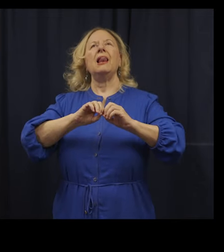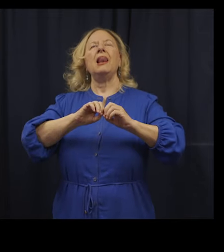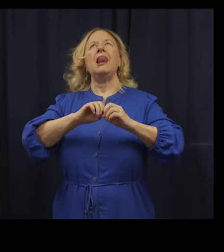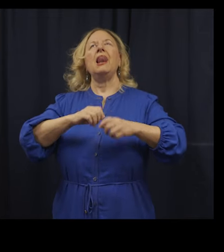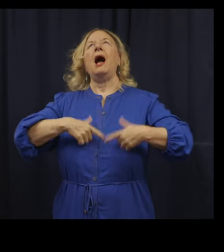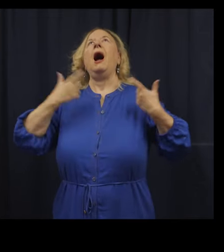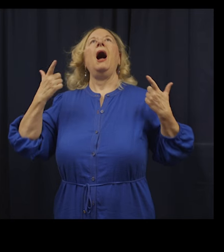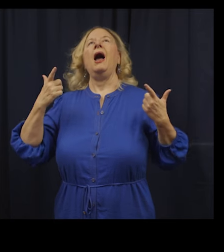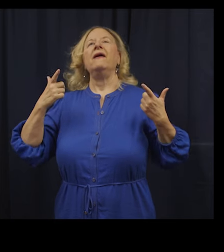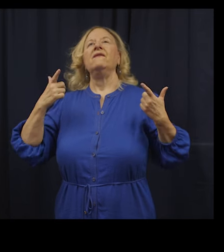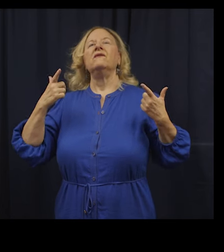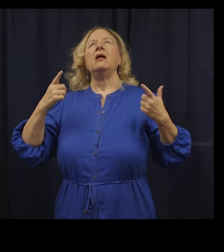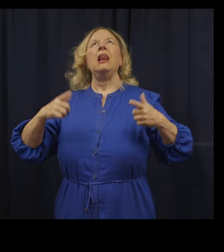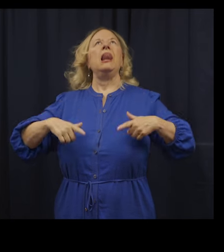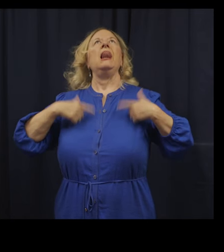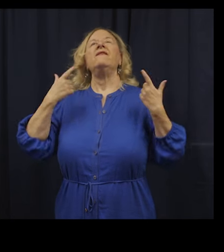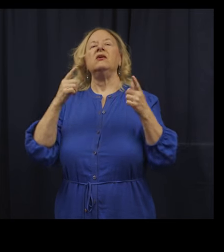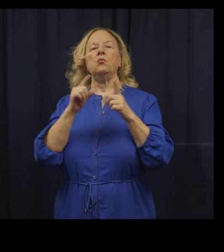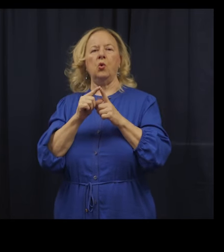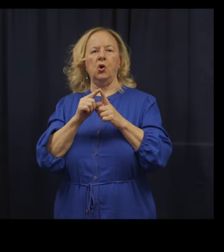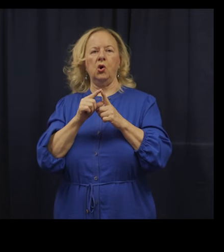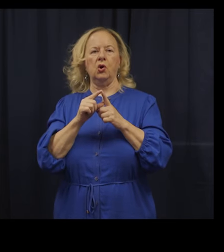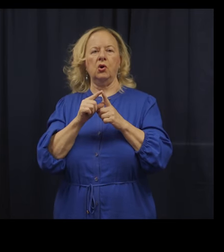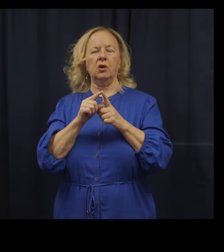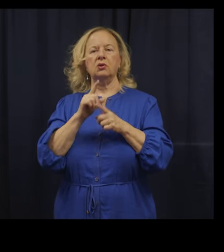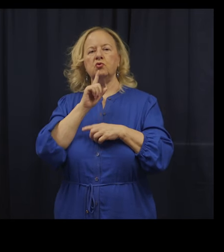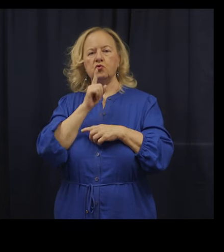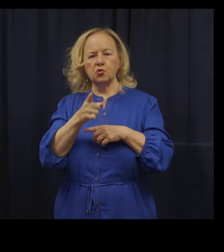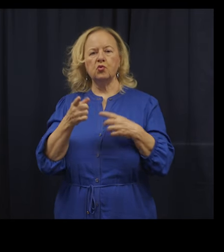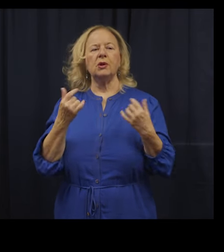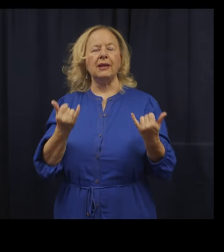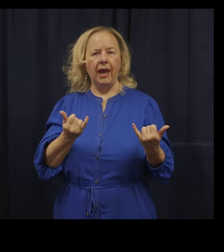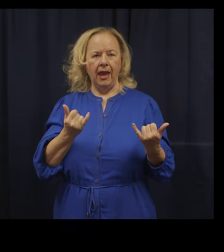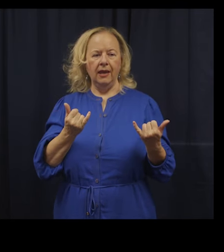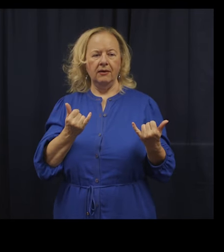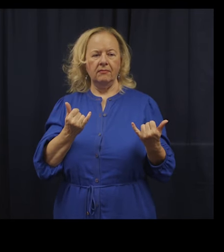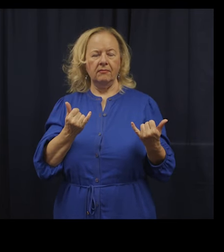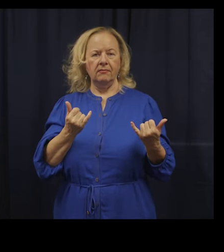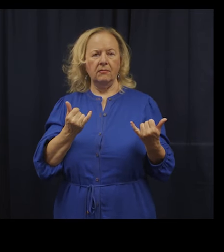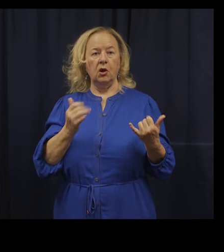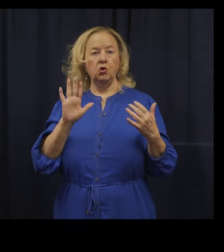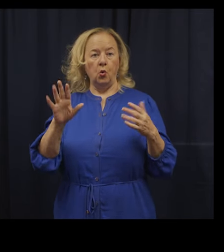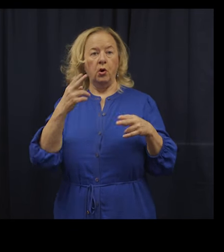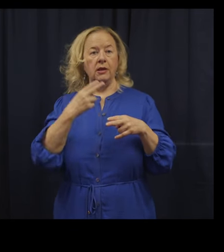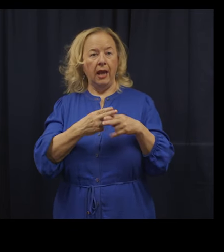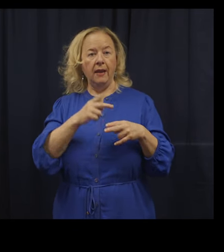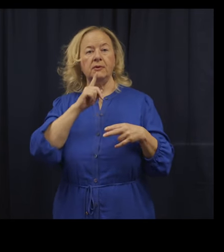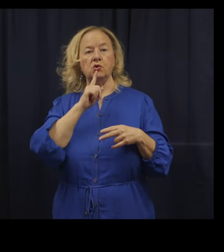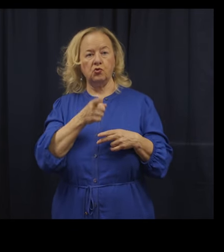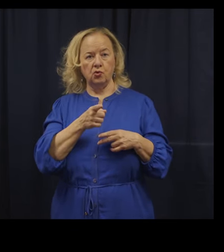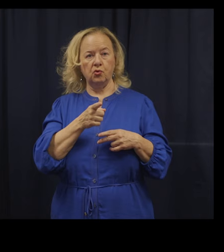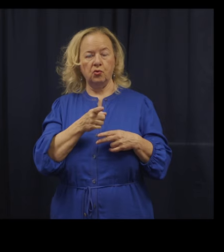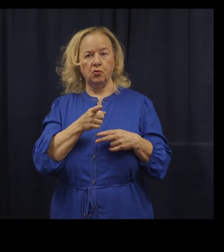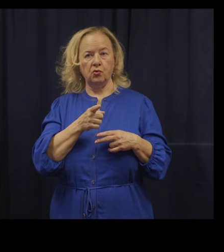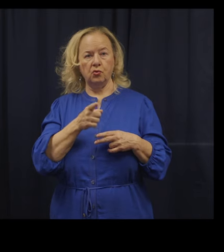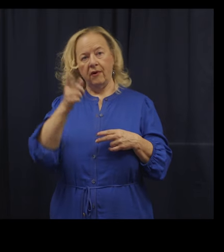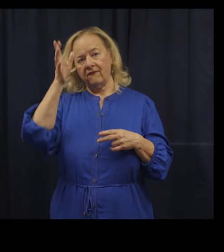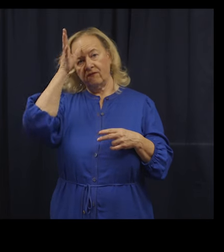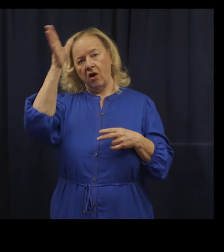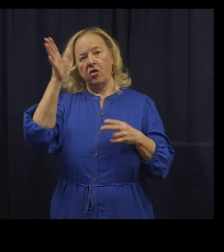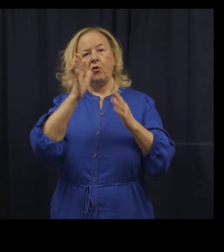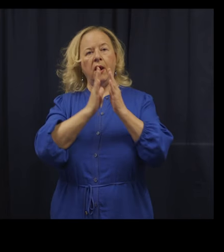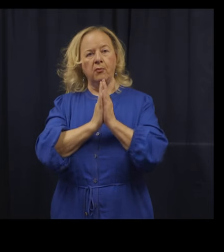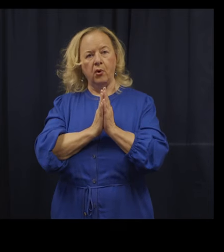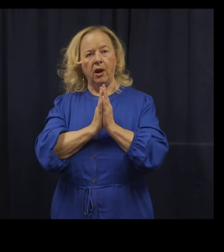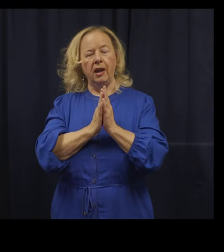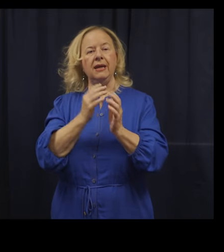alive. It's a living word, and it still is true today. Your name is truth. And Father, I just pray right now